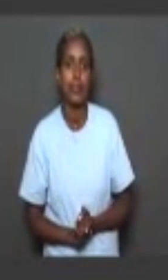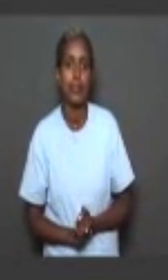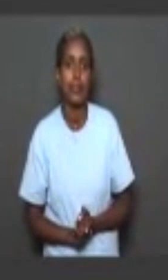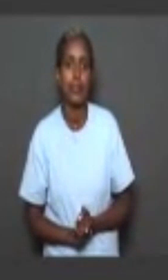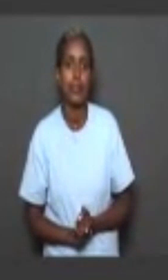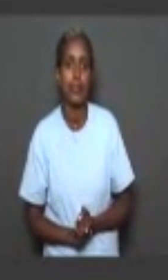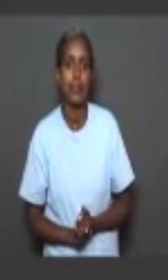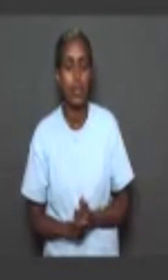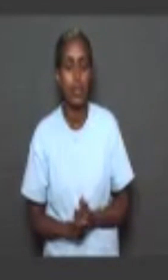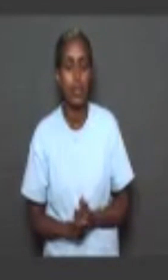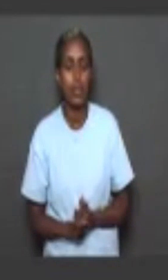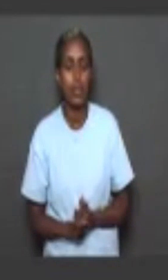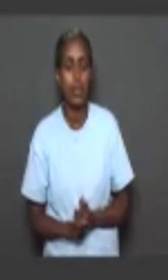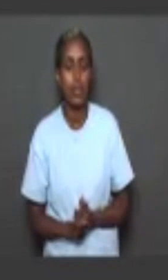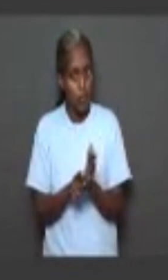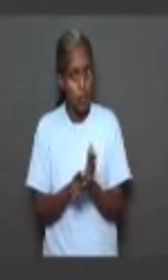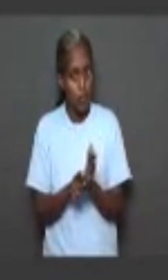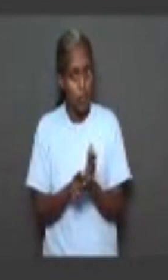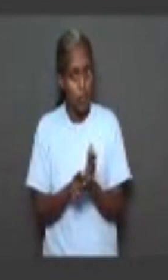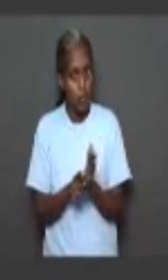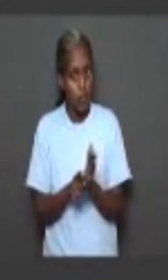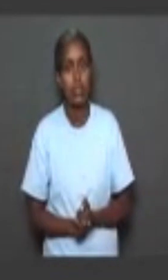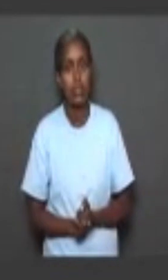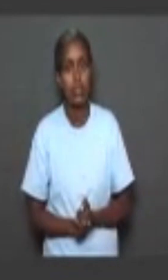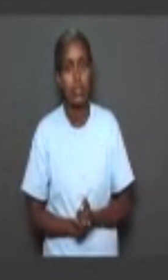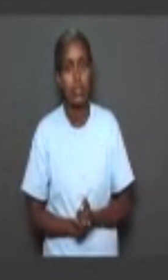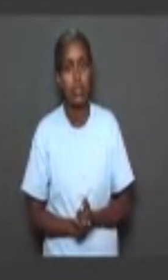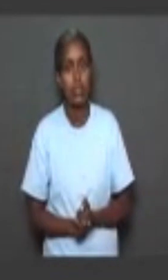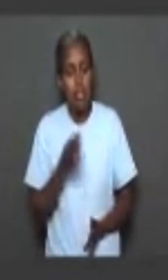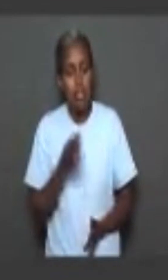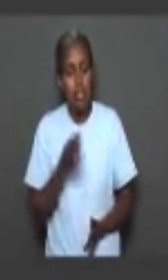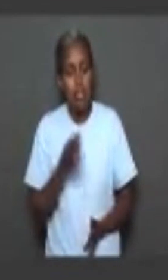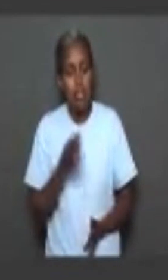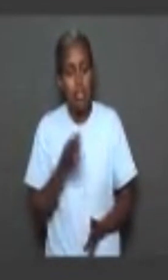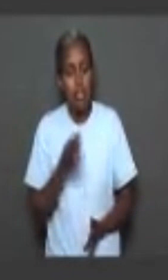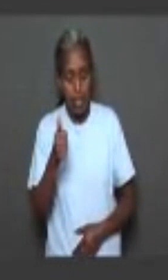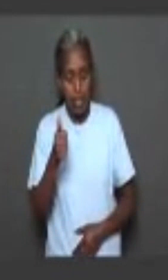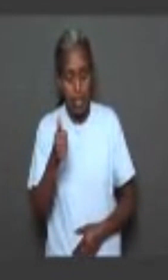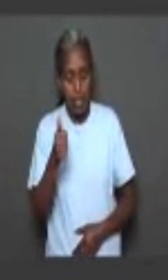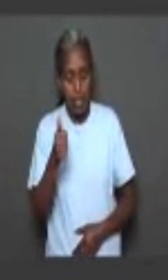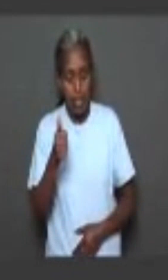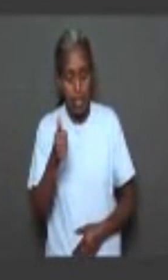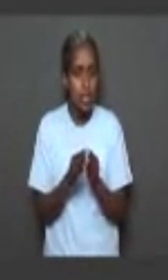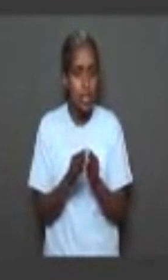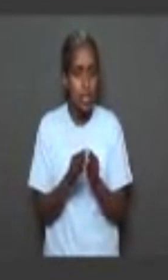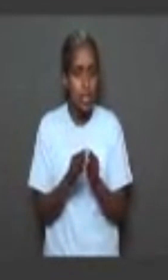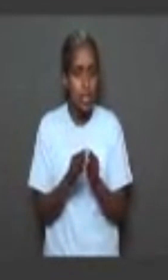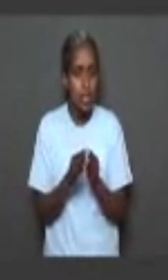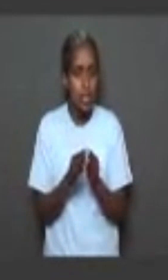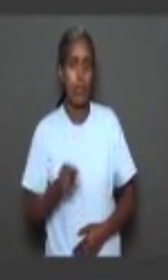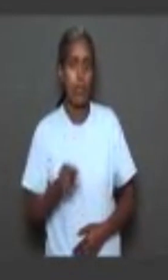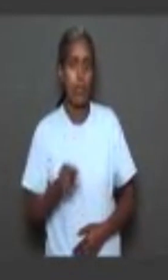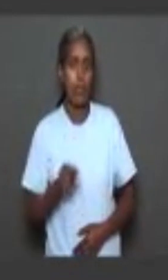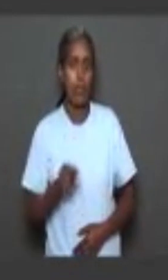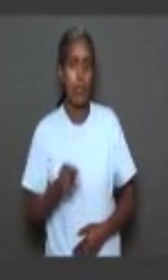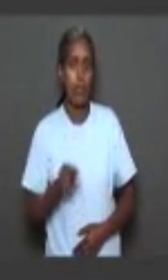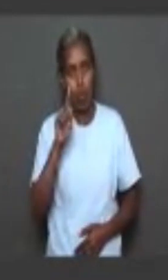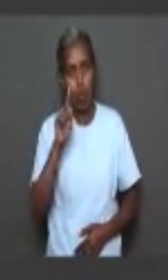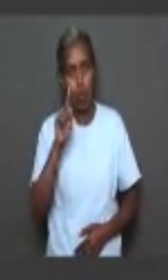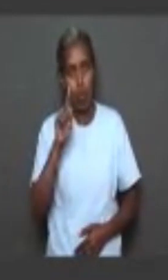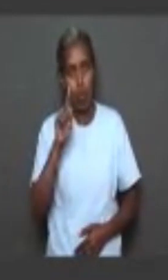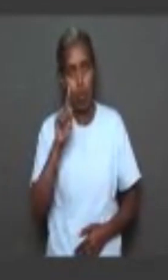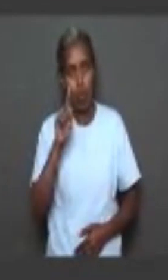For instance, if A is the set of elements 0, 1, and